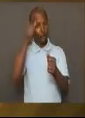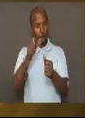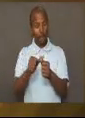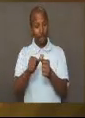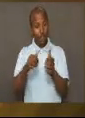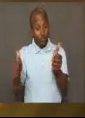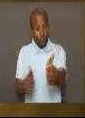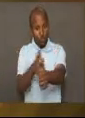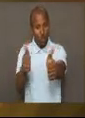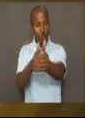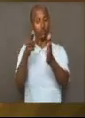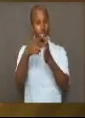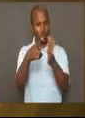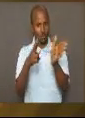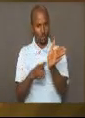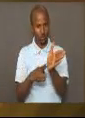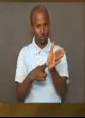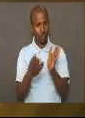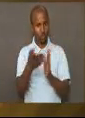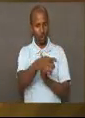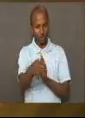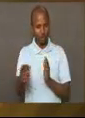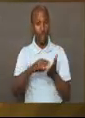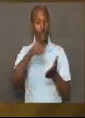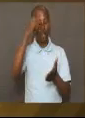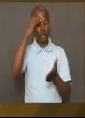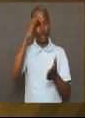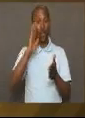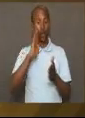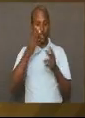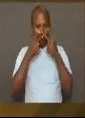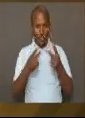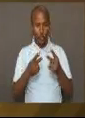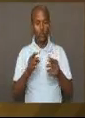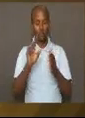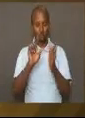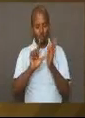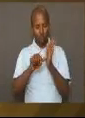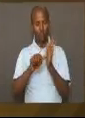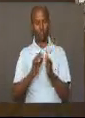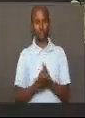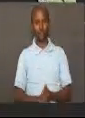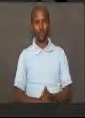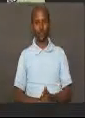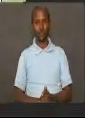to follow the steps we have learned. I will see you in a few minutes.